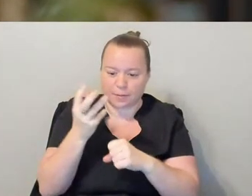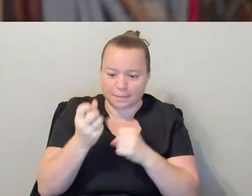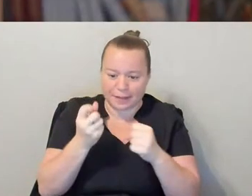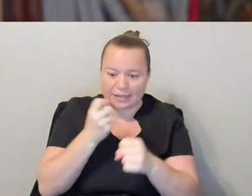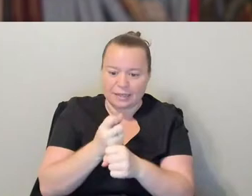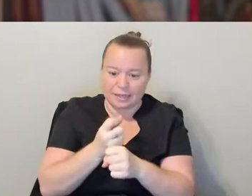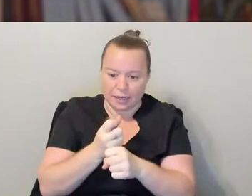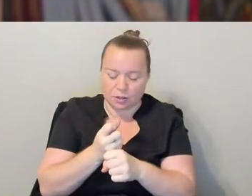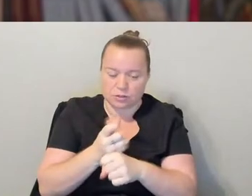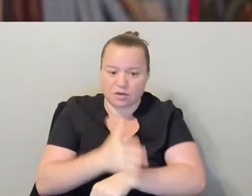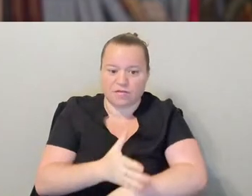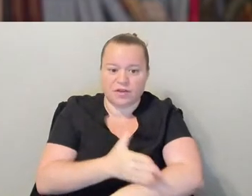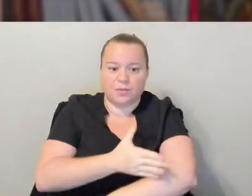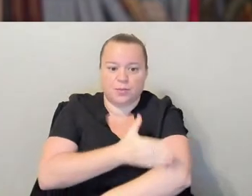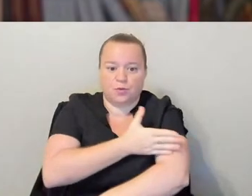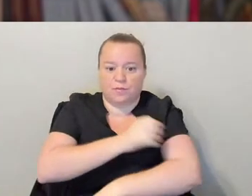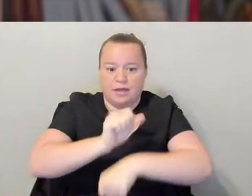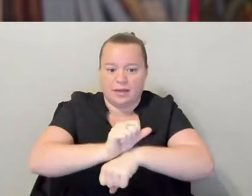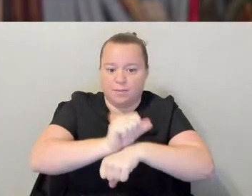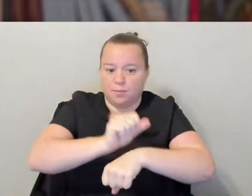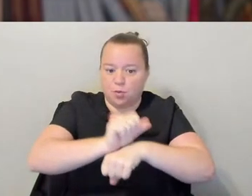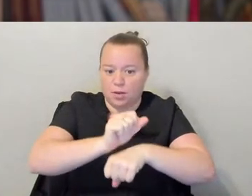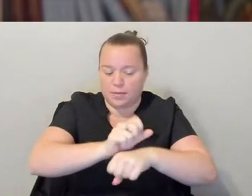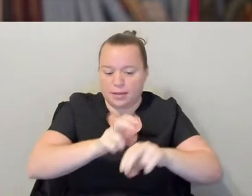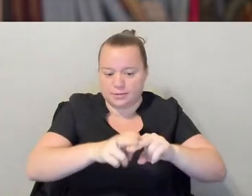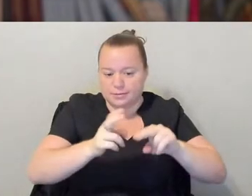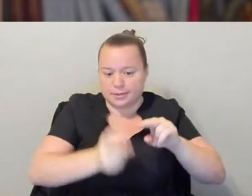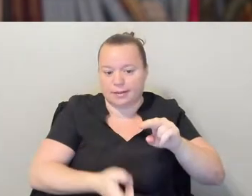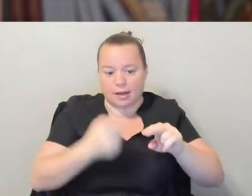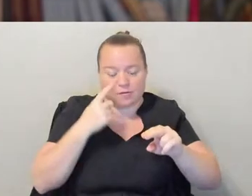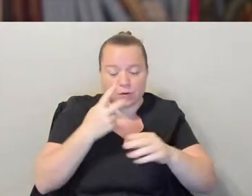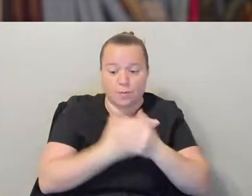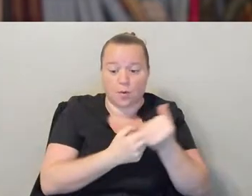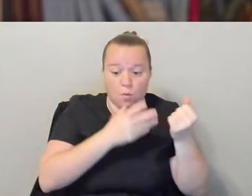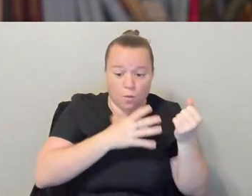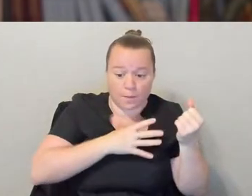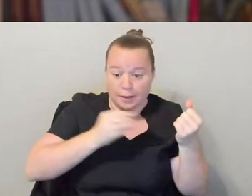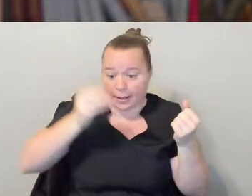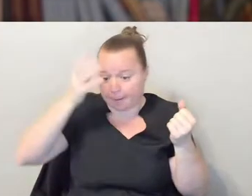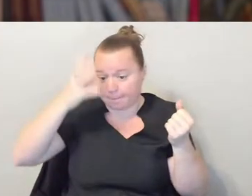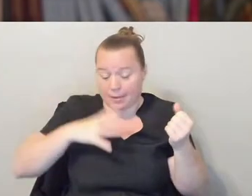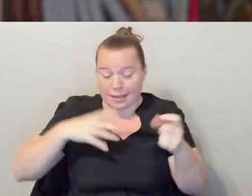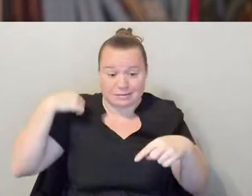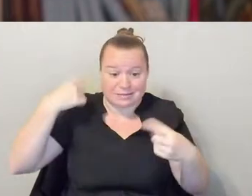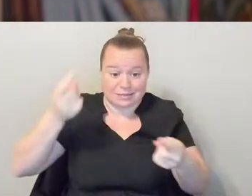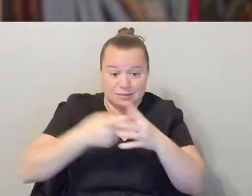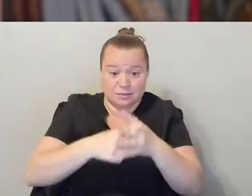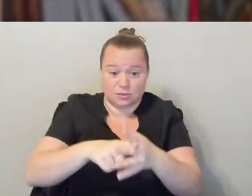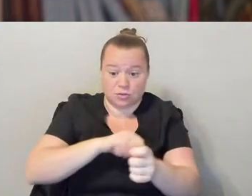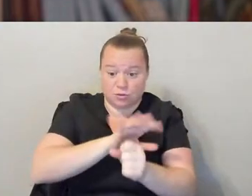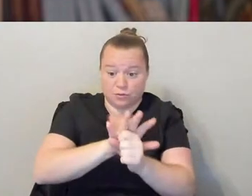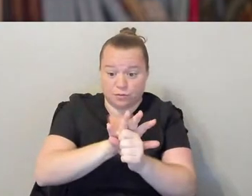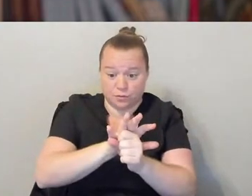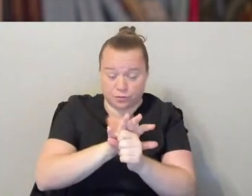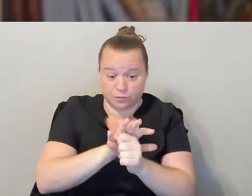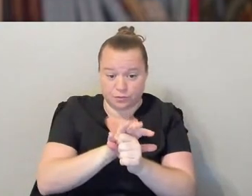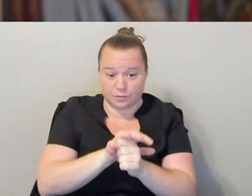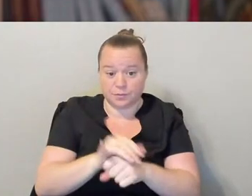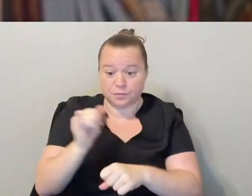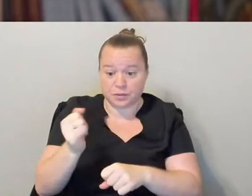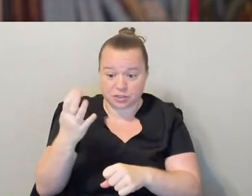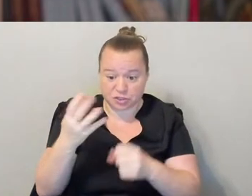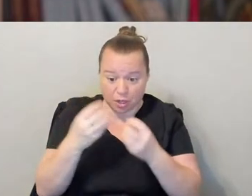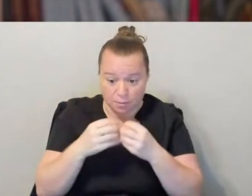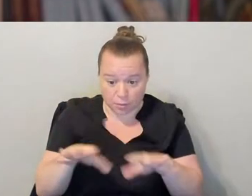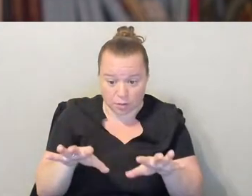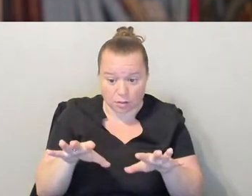EU, employment has declined for both women and men since the start of the pandemic. Jobs losses were